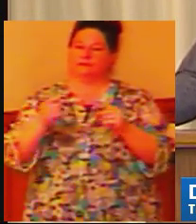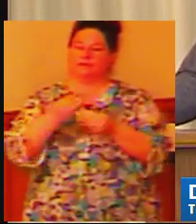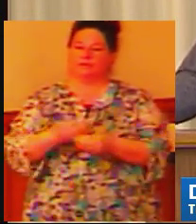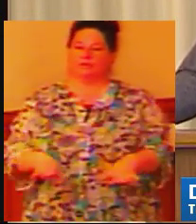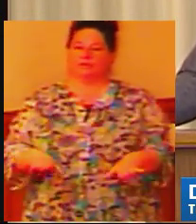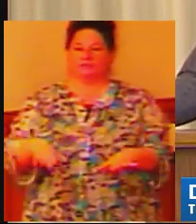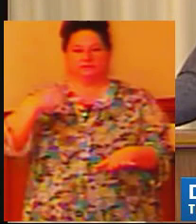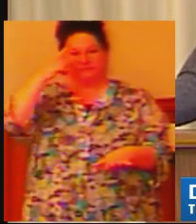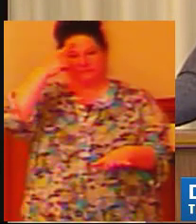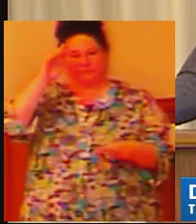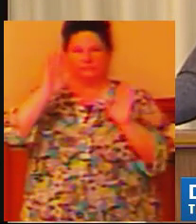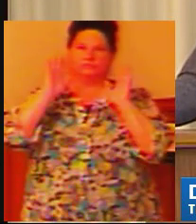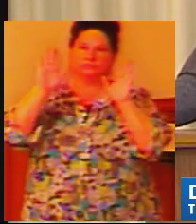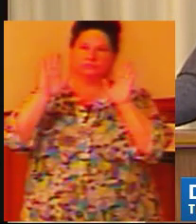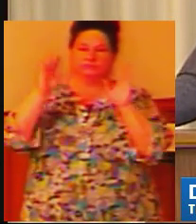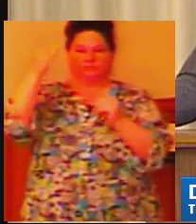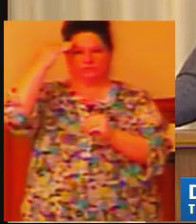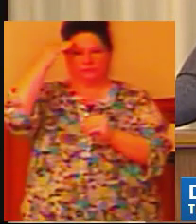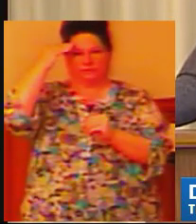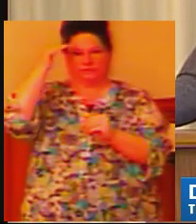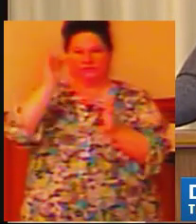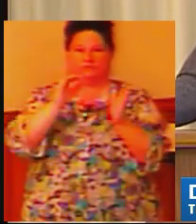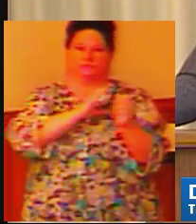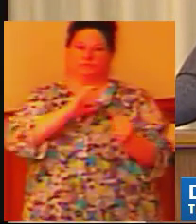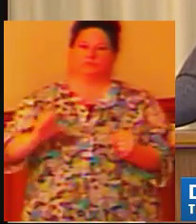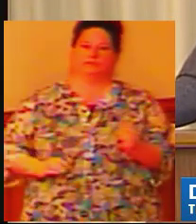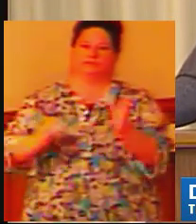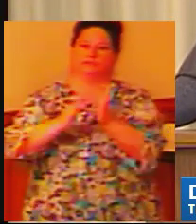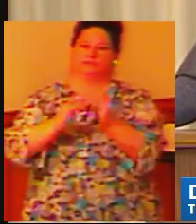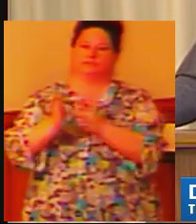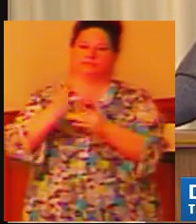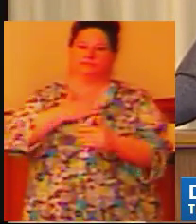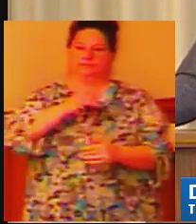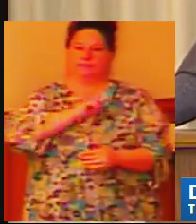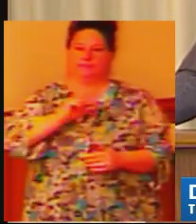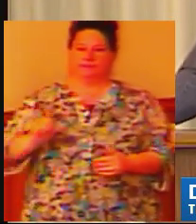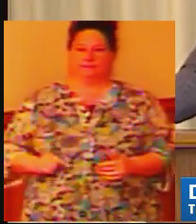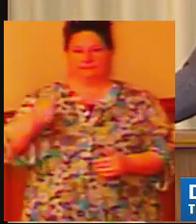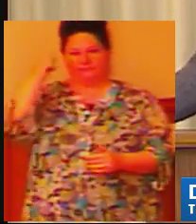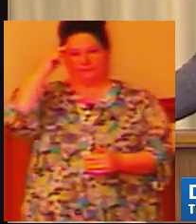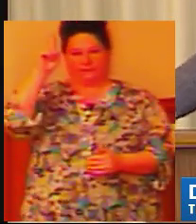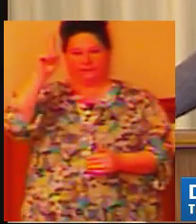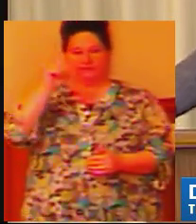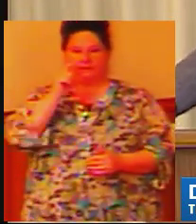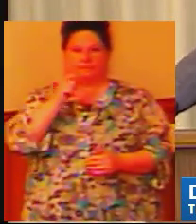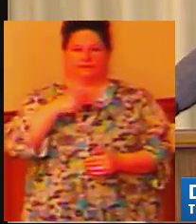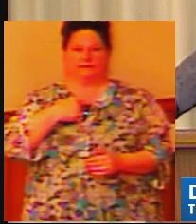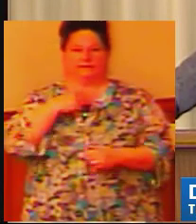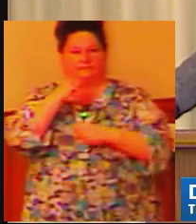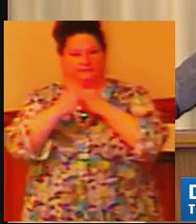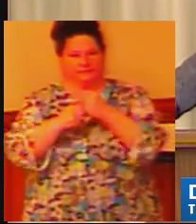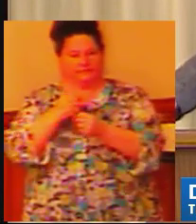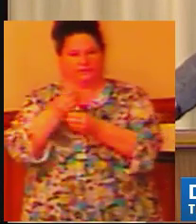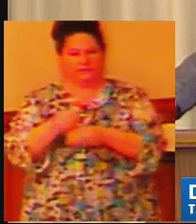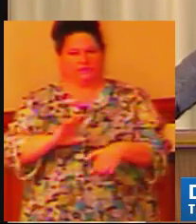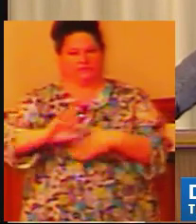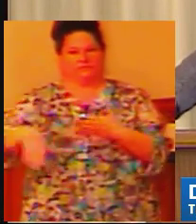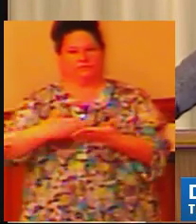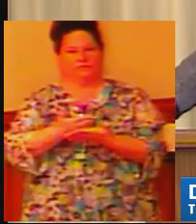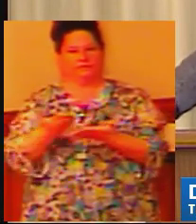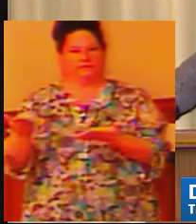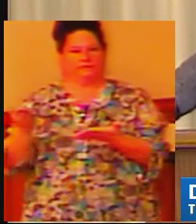the excellency of the knowledge of Christ Jesus my Lord, for whom I have suffered the loss of all